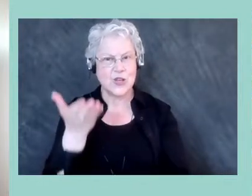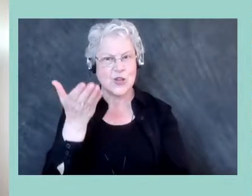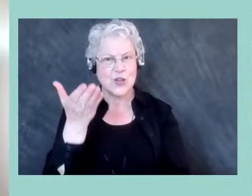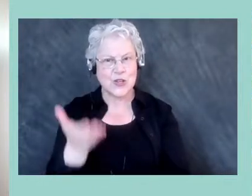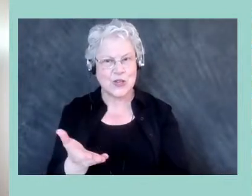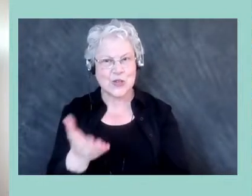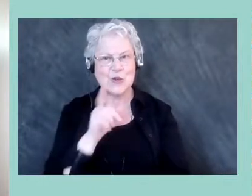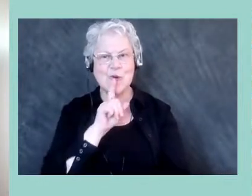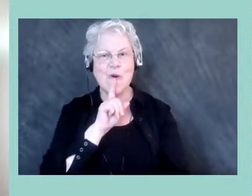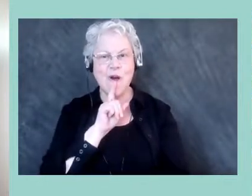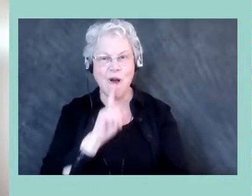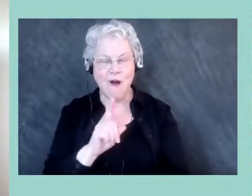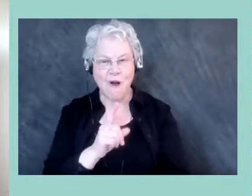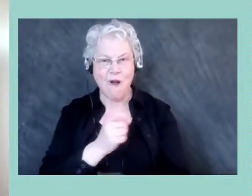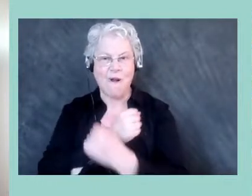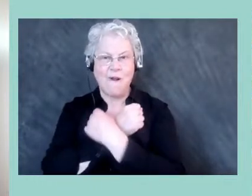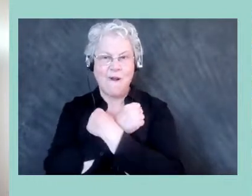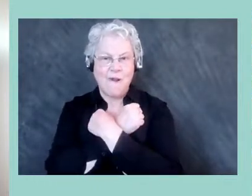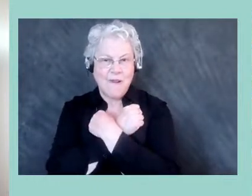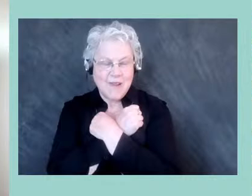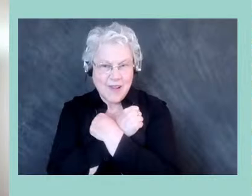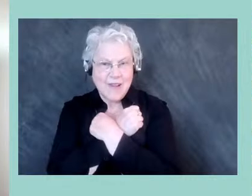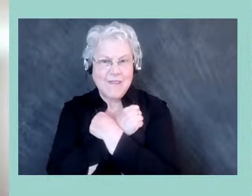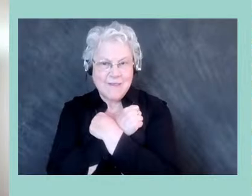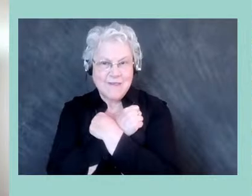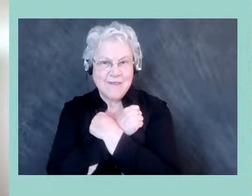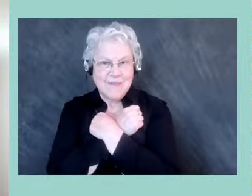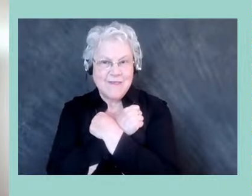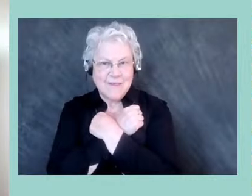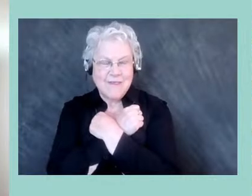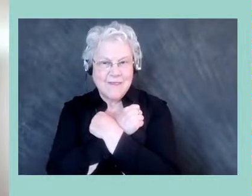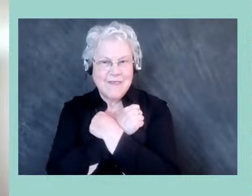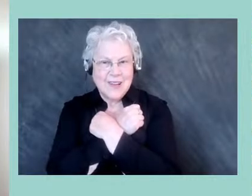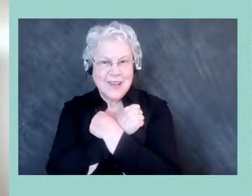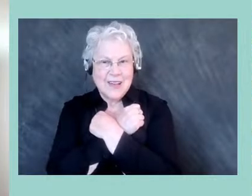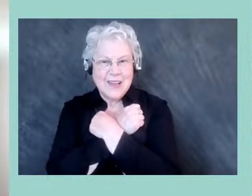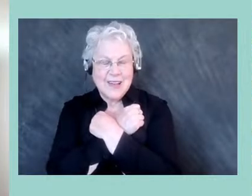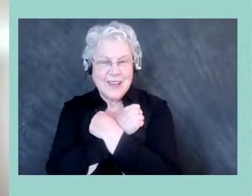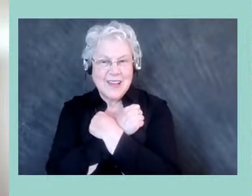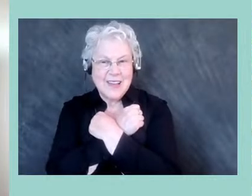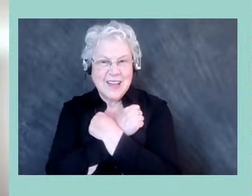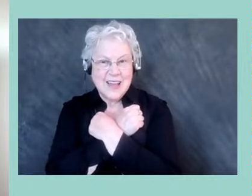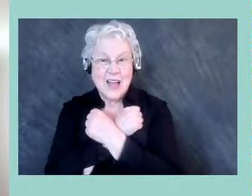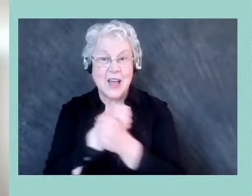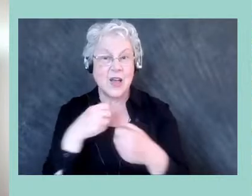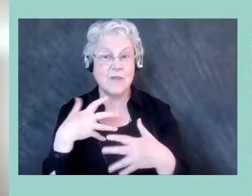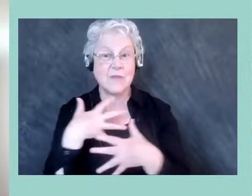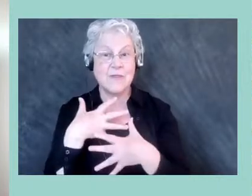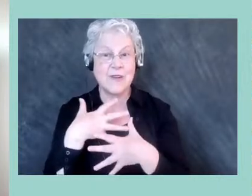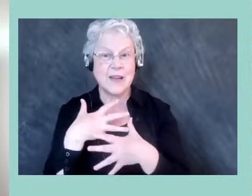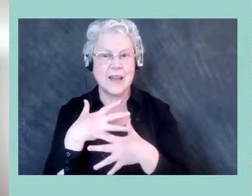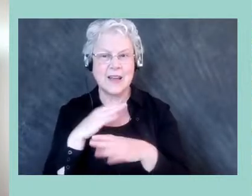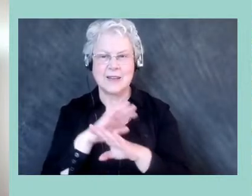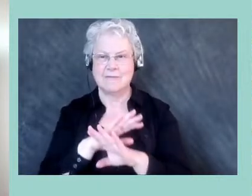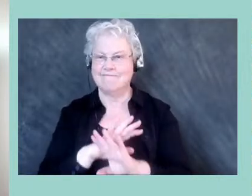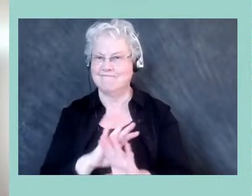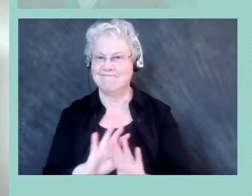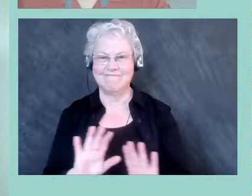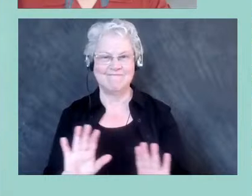are loved, and don't be afraid.